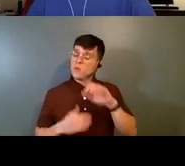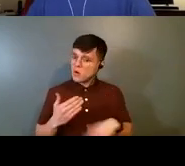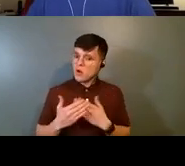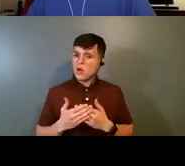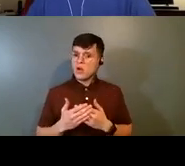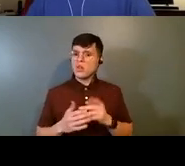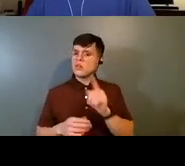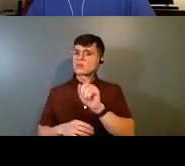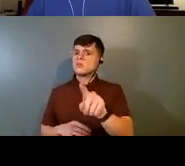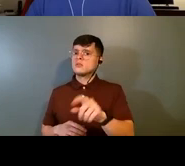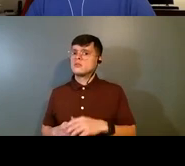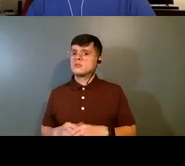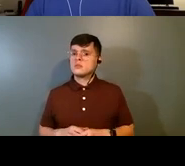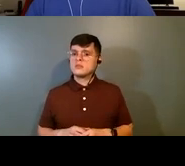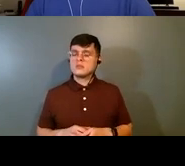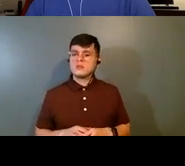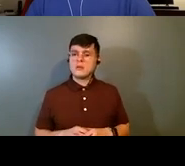question. Like,